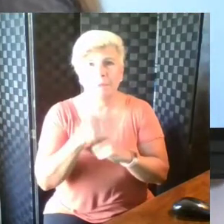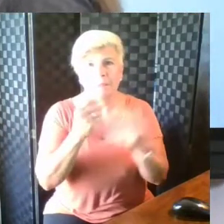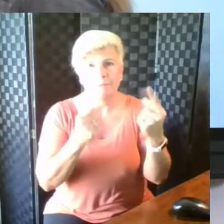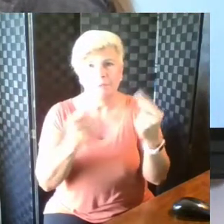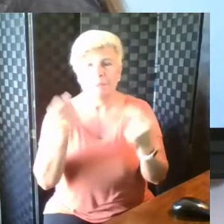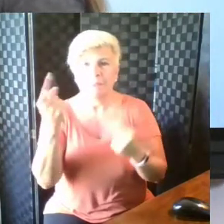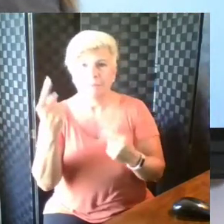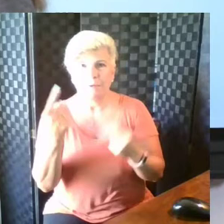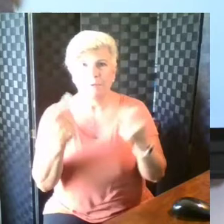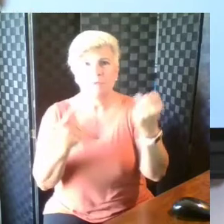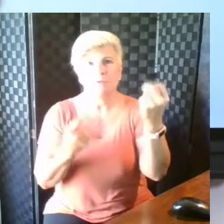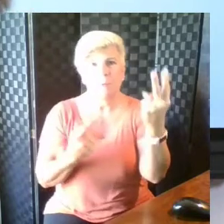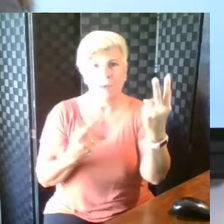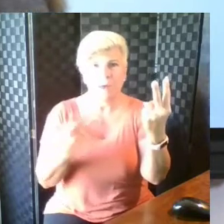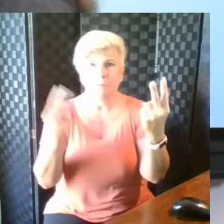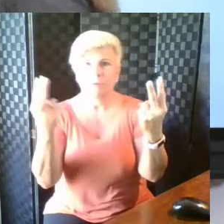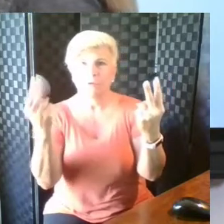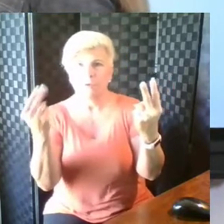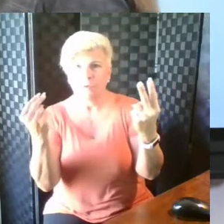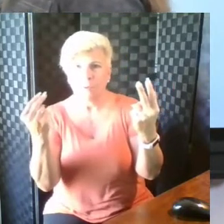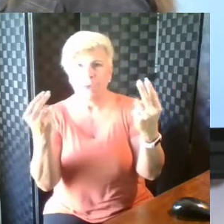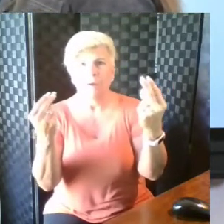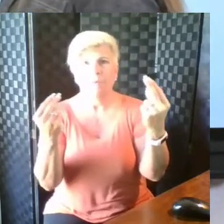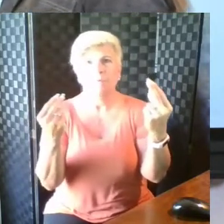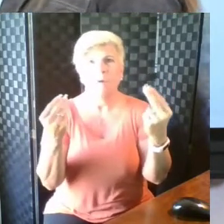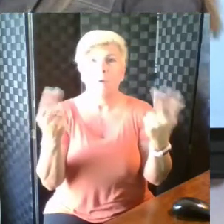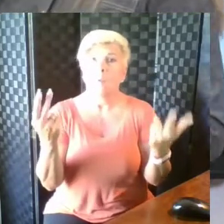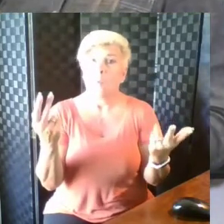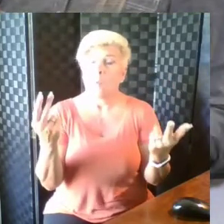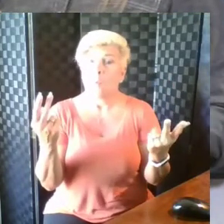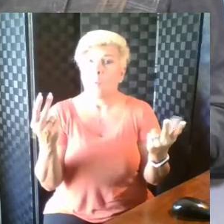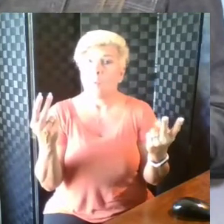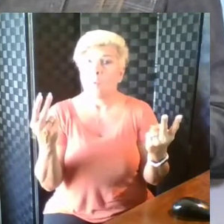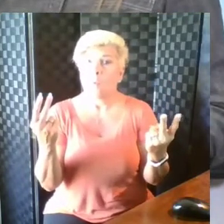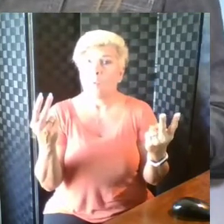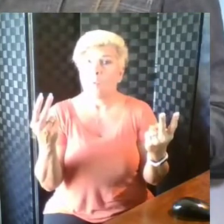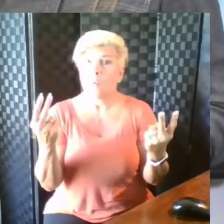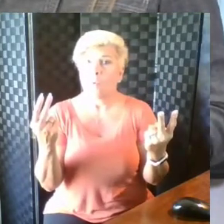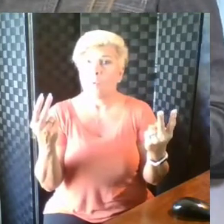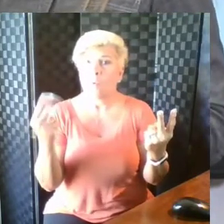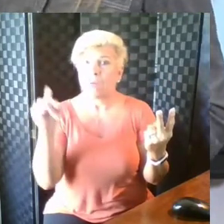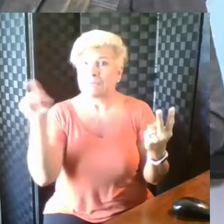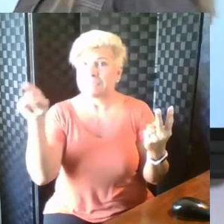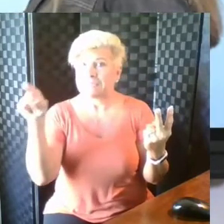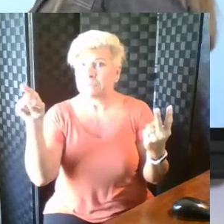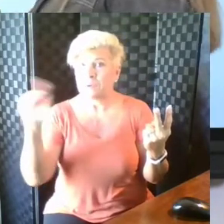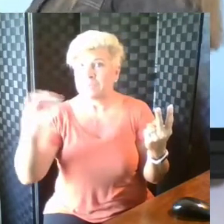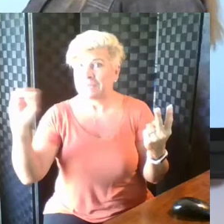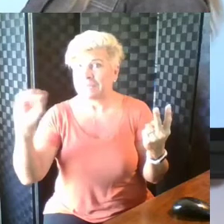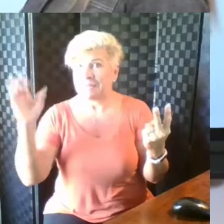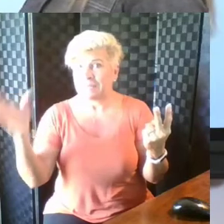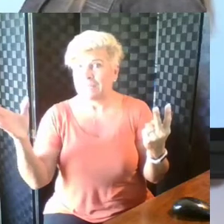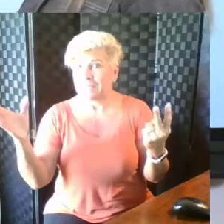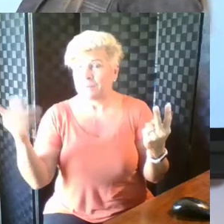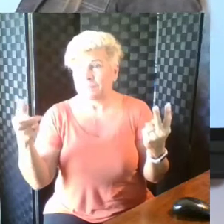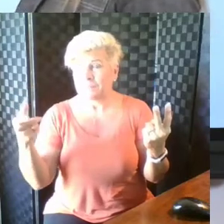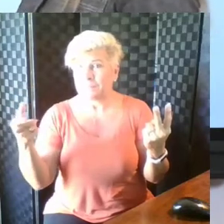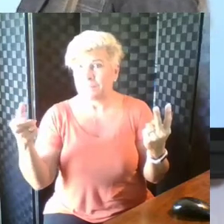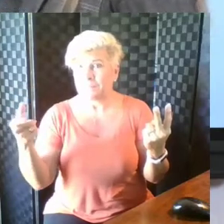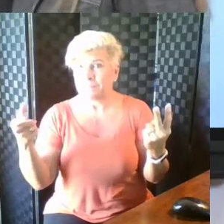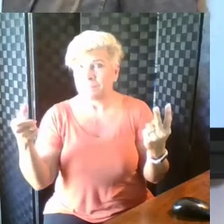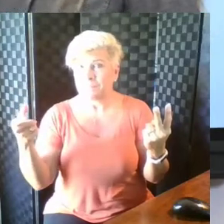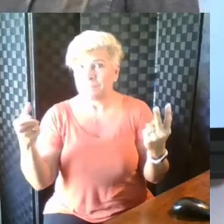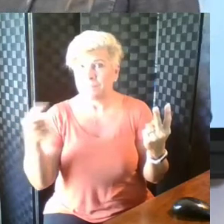11, 11, 12, 12, and what do you notice? I ran out of dots